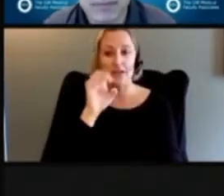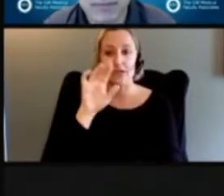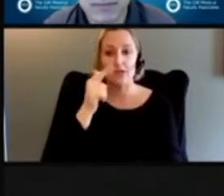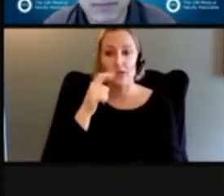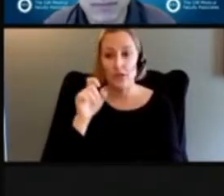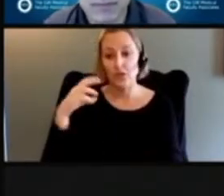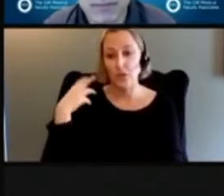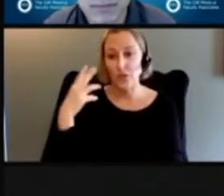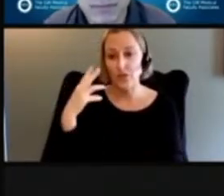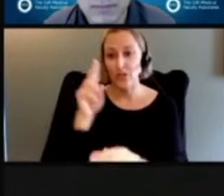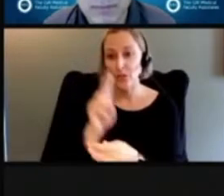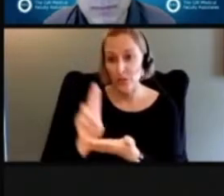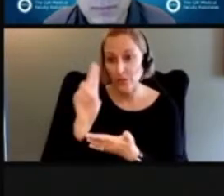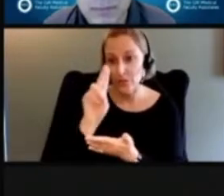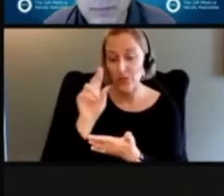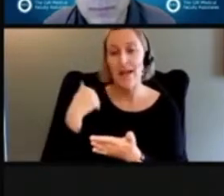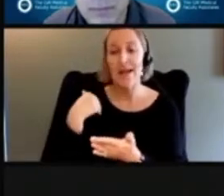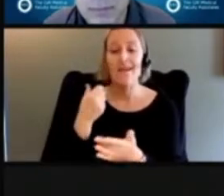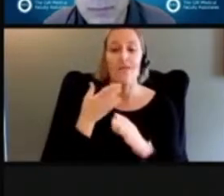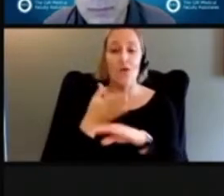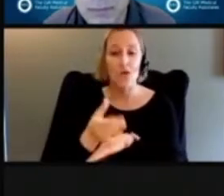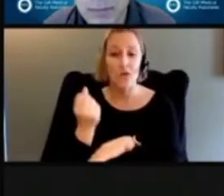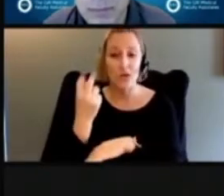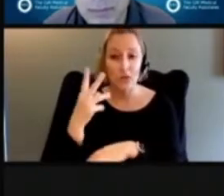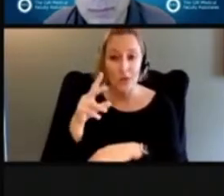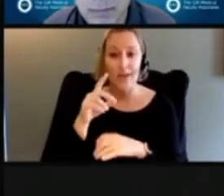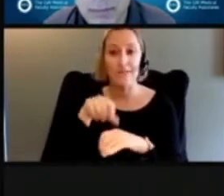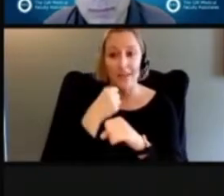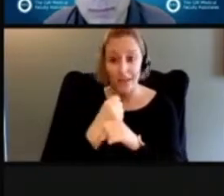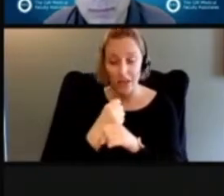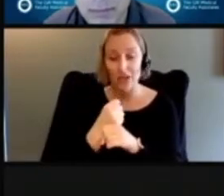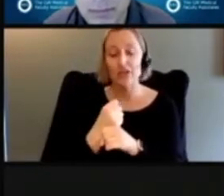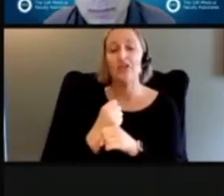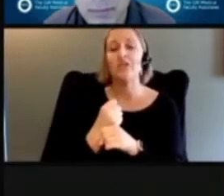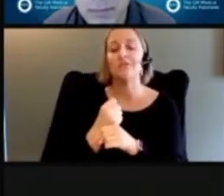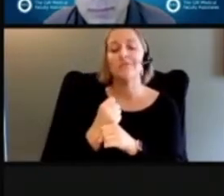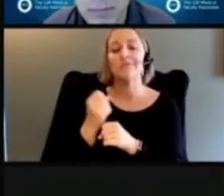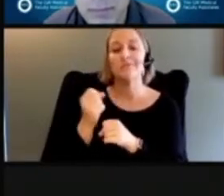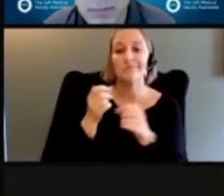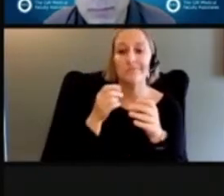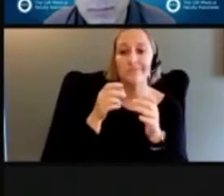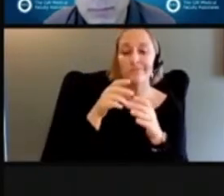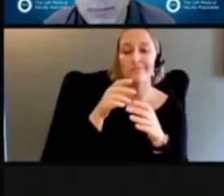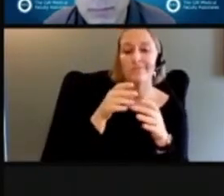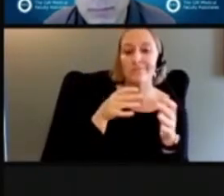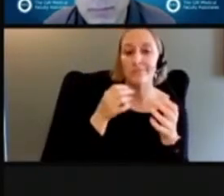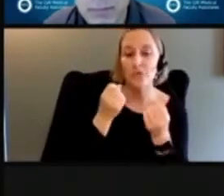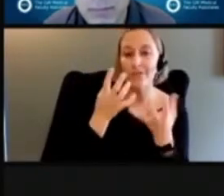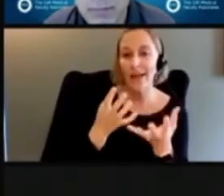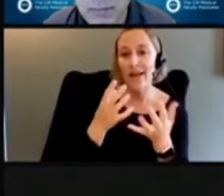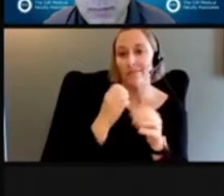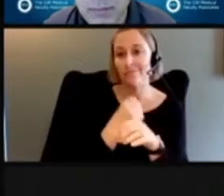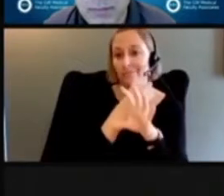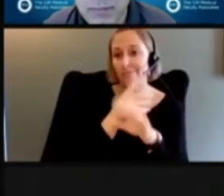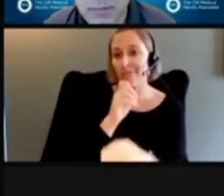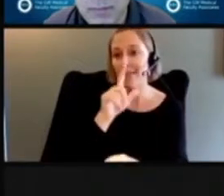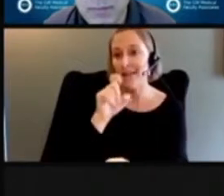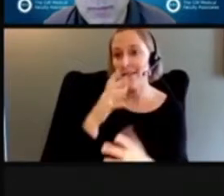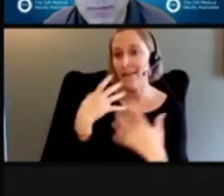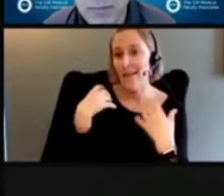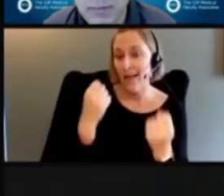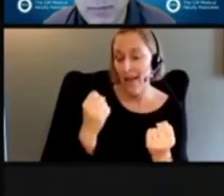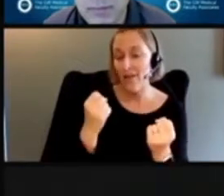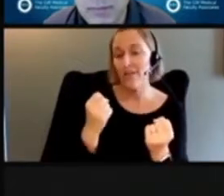a dozen years of experience providing and developing telehealth services. He's the fellowship director for the GW Telehealth